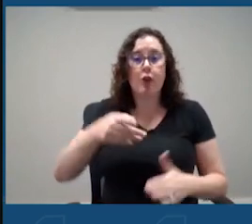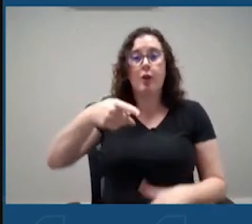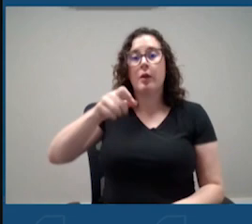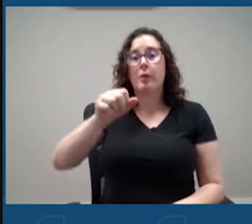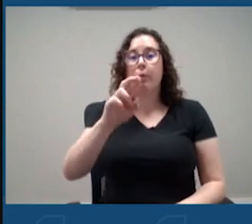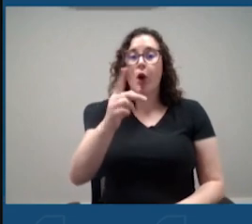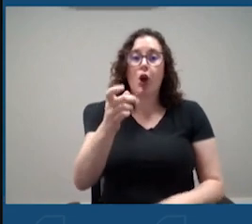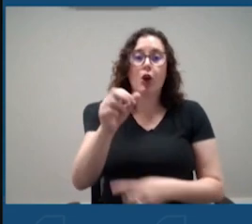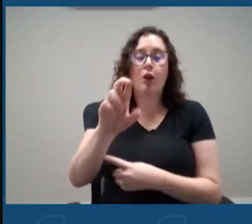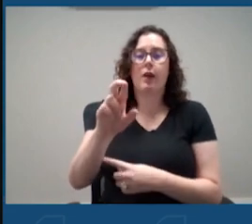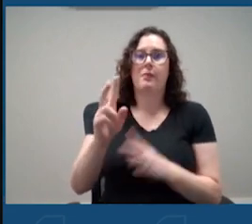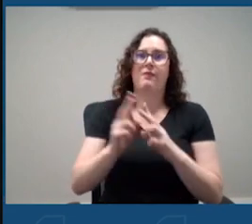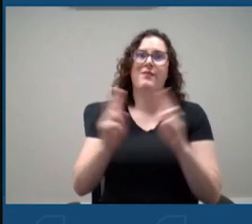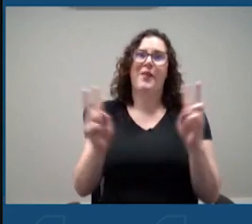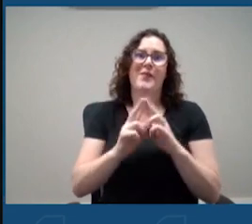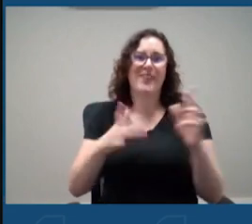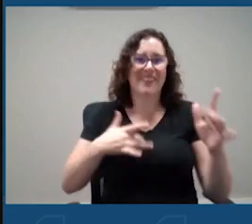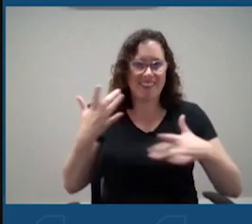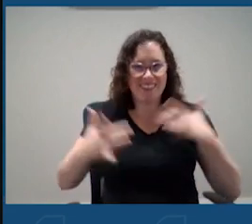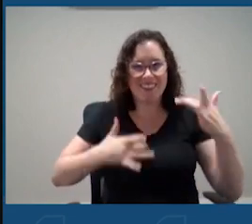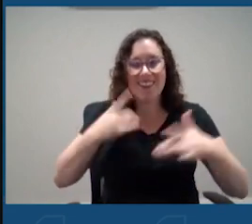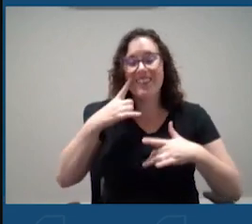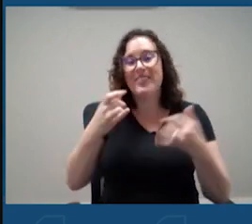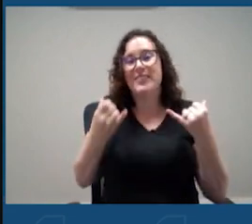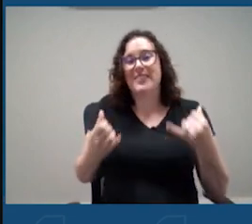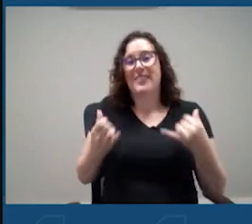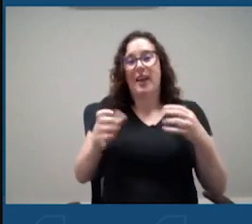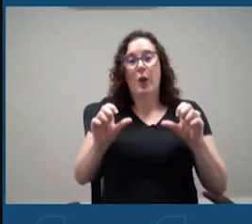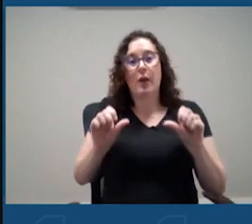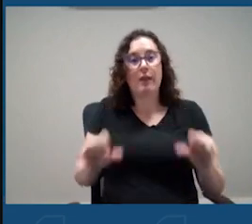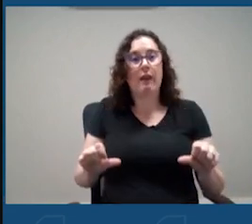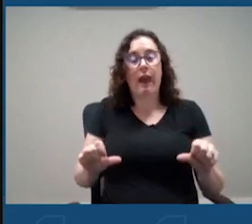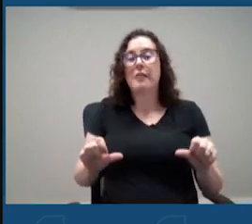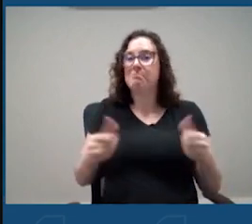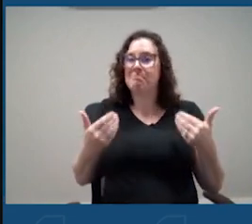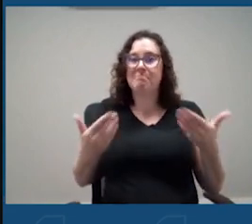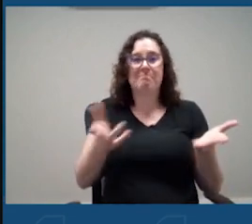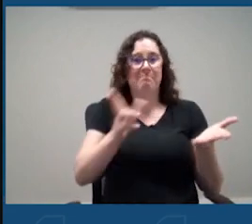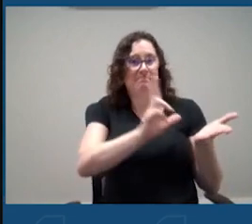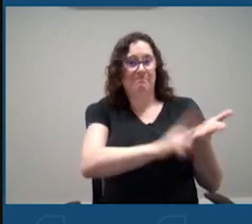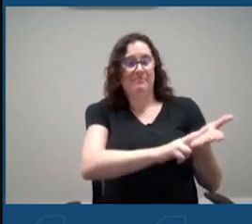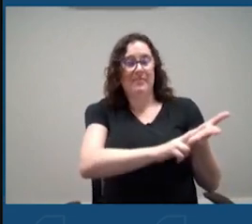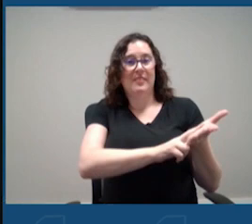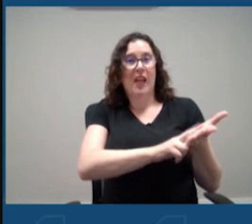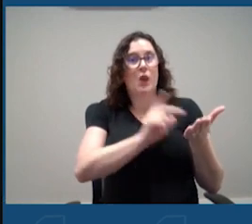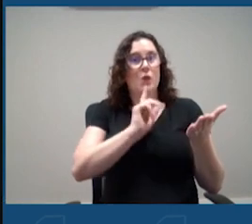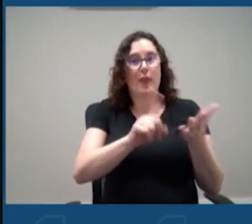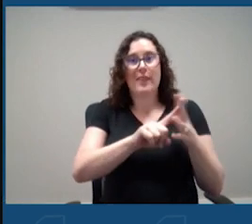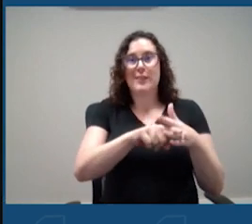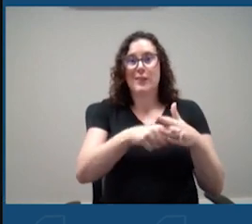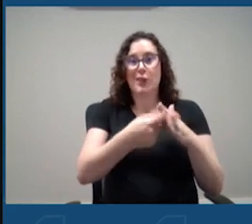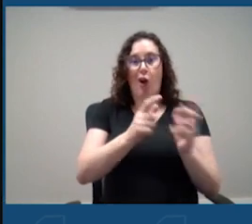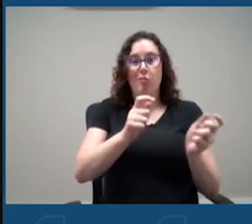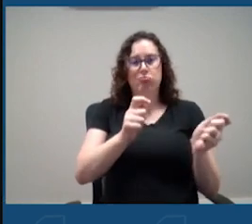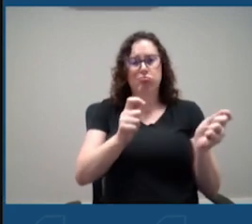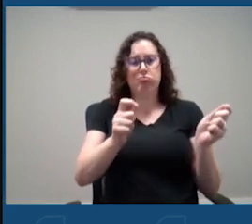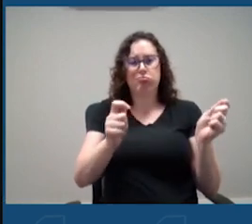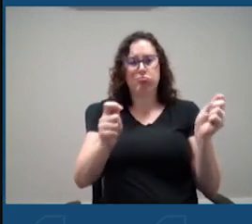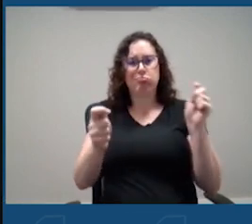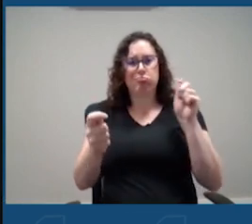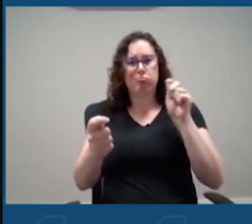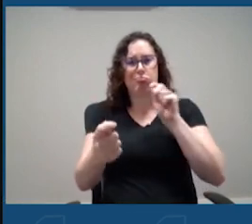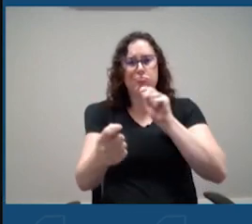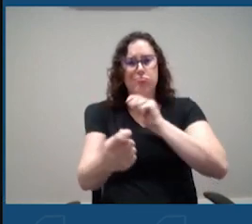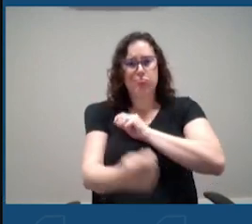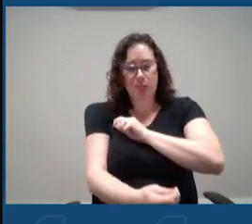absolutely thrilled today that we are going to get to sign this bill and really start this transformation in scaling